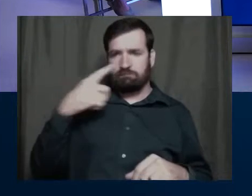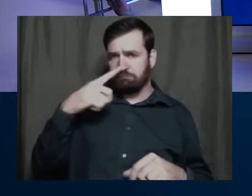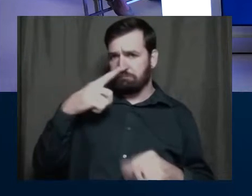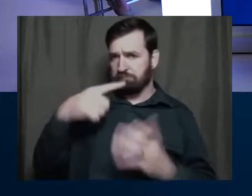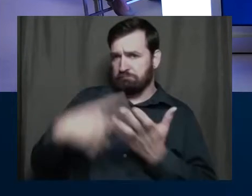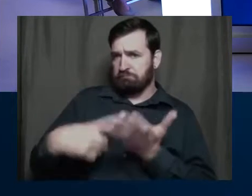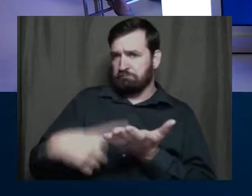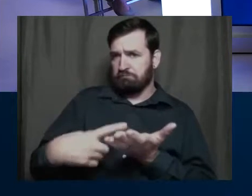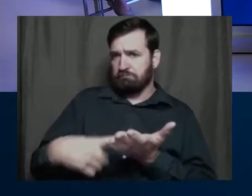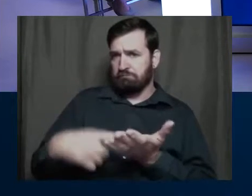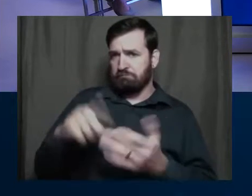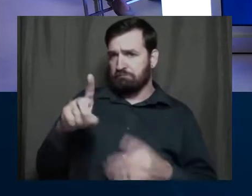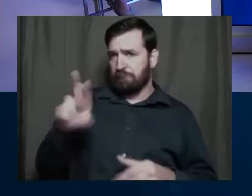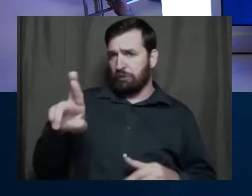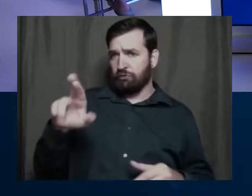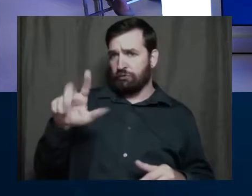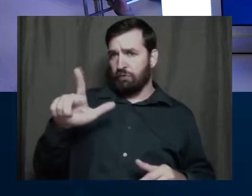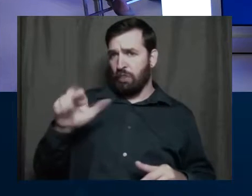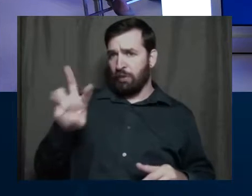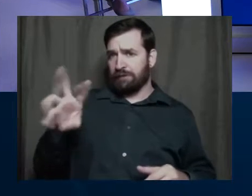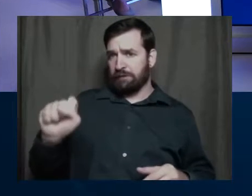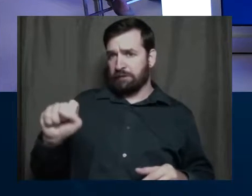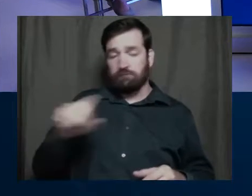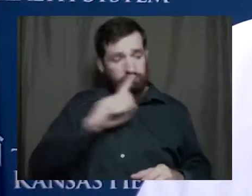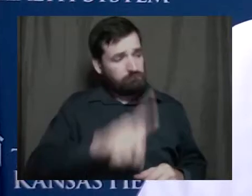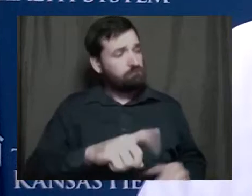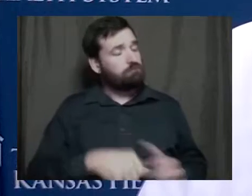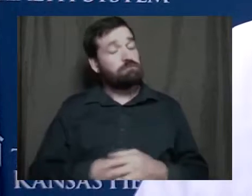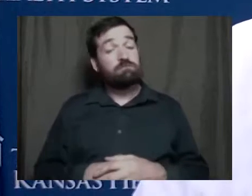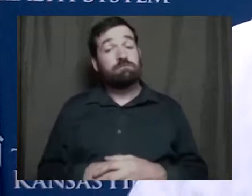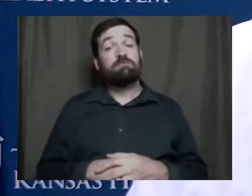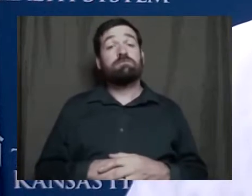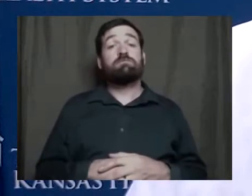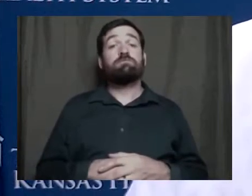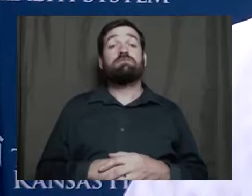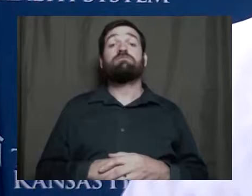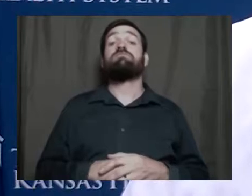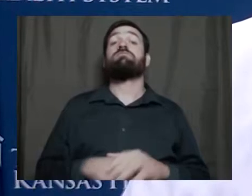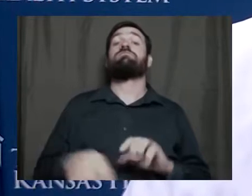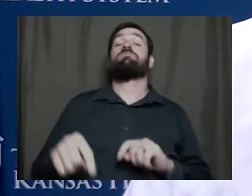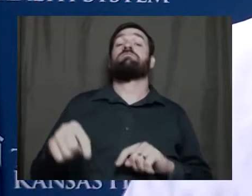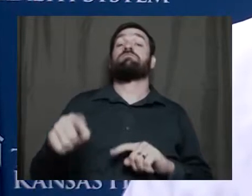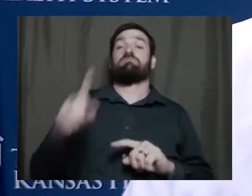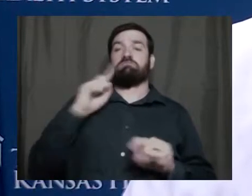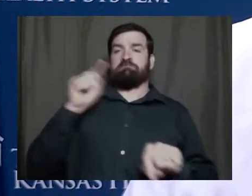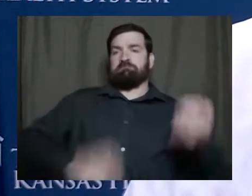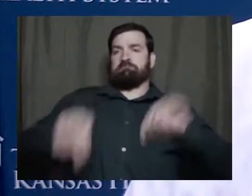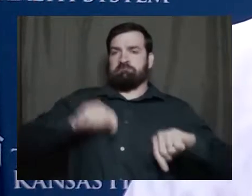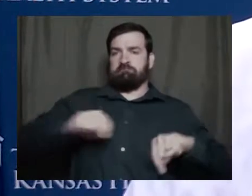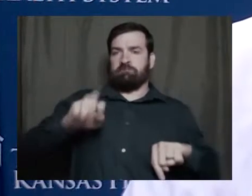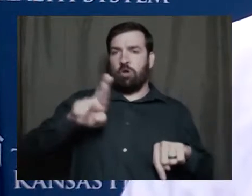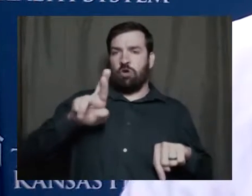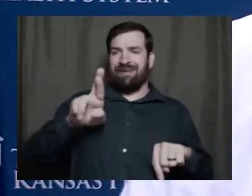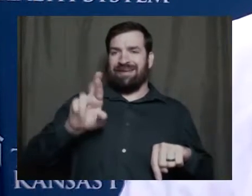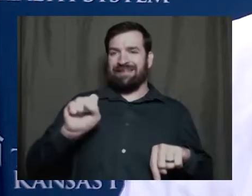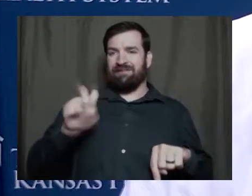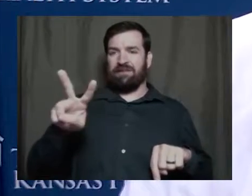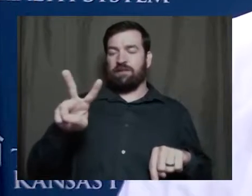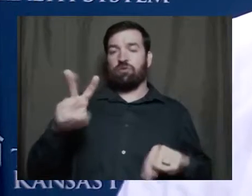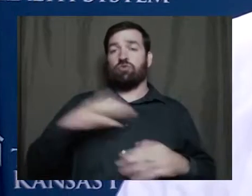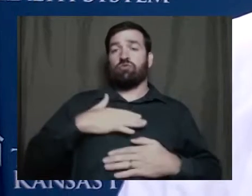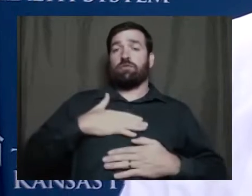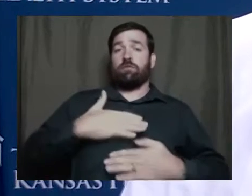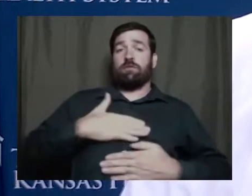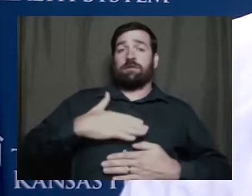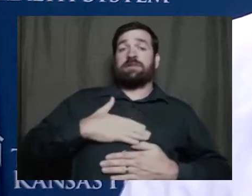that? Sure. Well, so probably taking a step back for people to know, RSV stands for Respiratory Syncytial Virus, which is